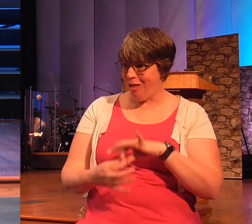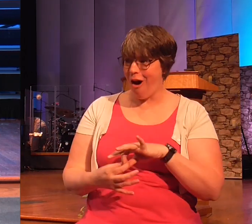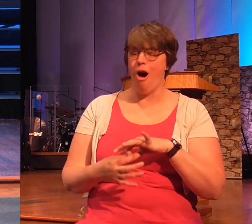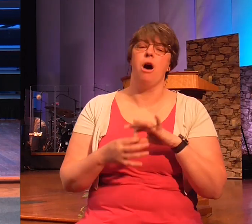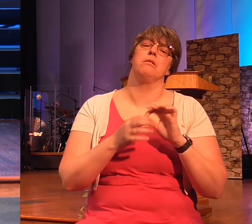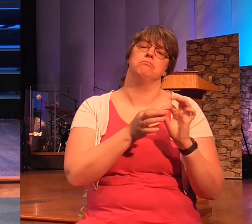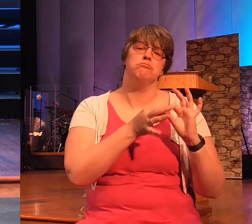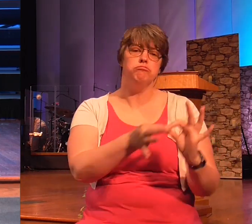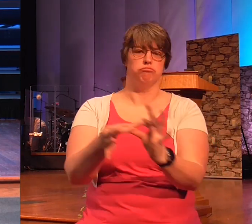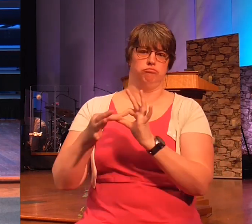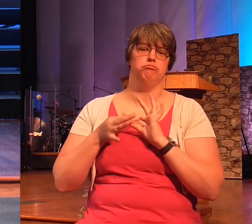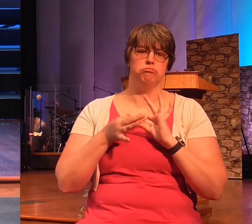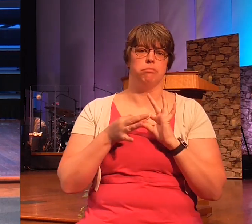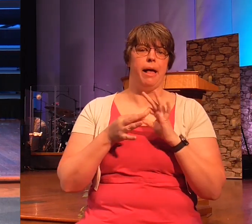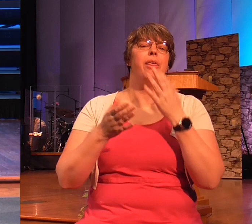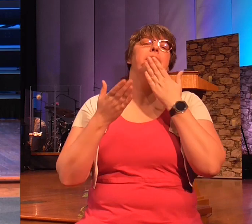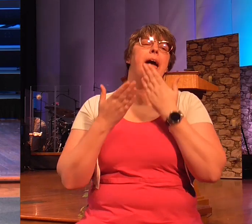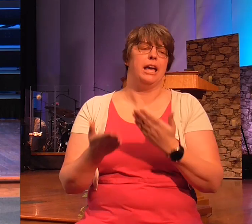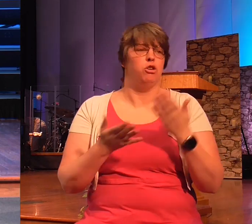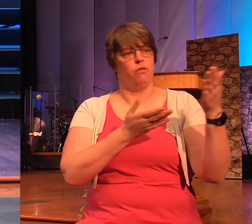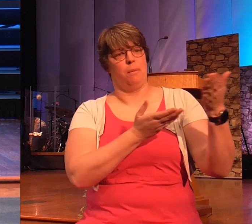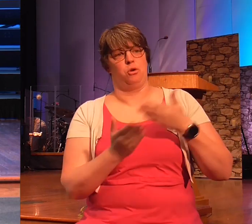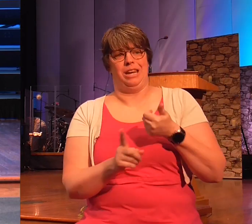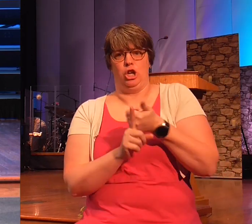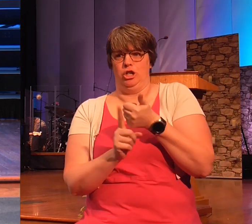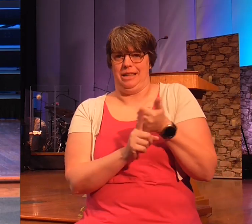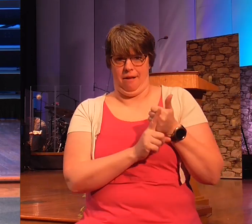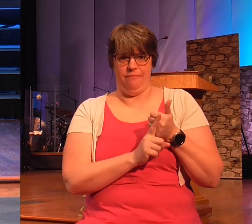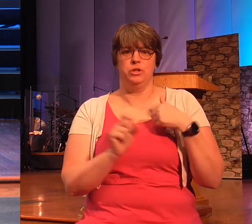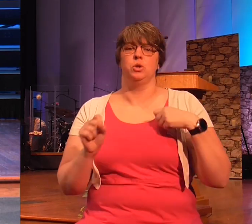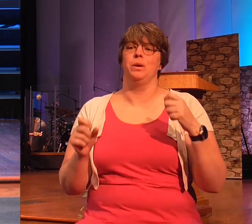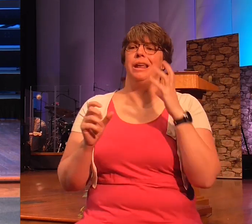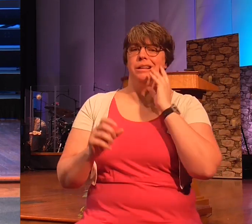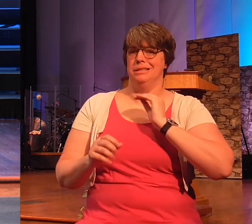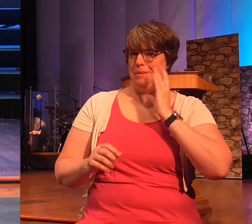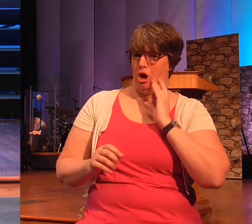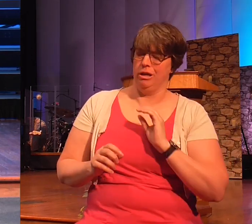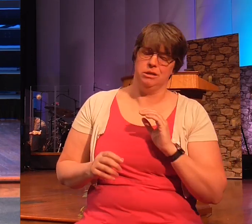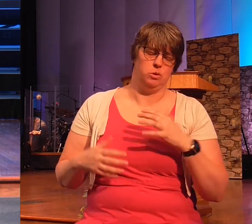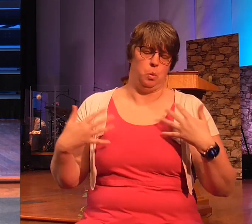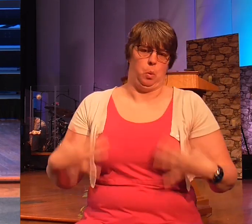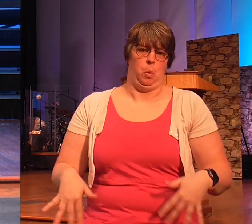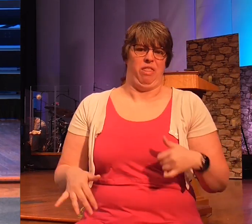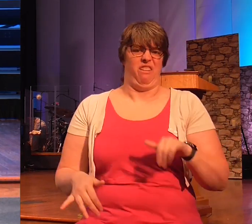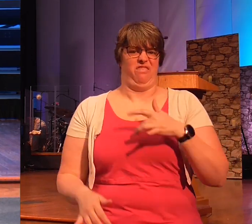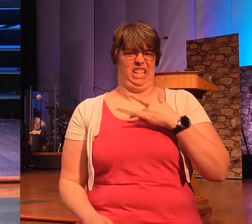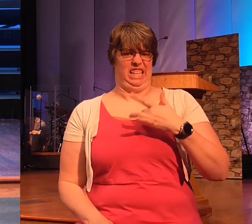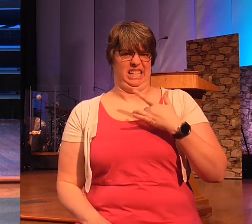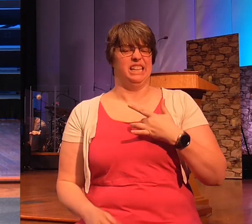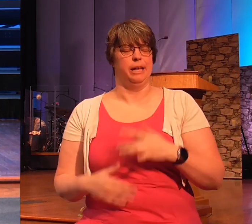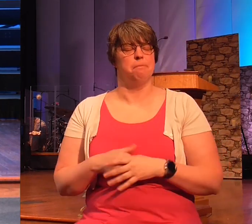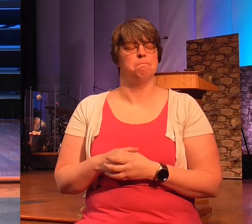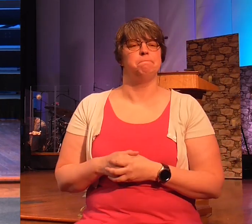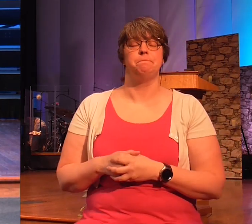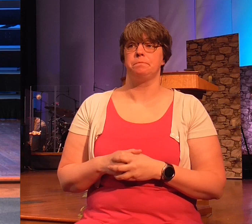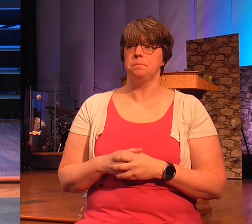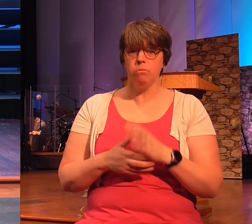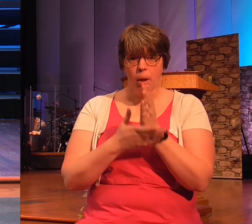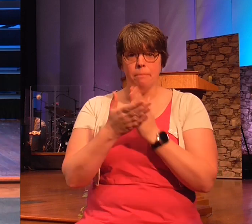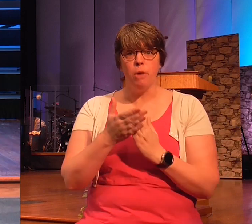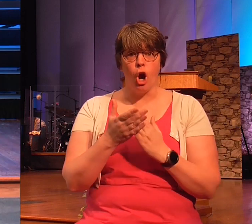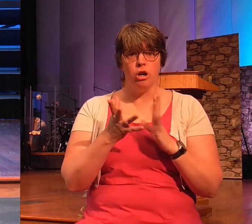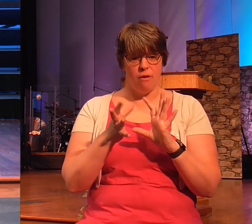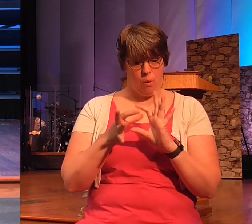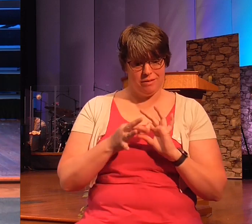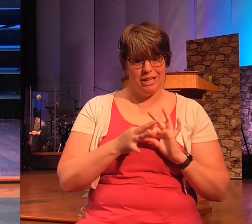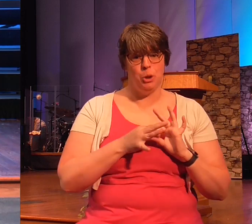you for bringing yourself to this place today so that we can experience that glorious feeling. And part of what unites us